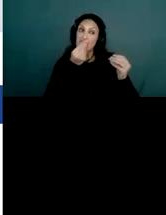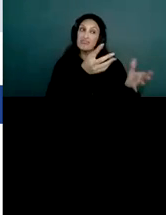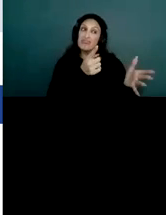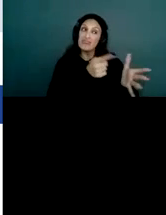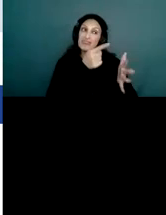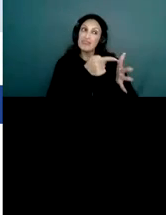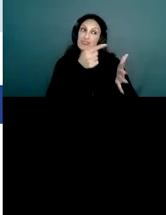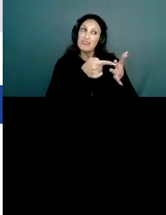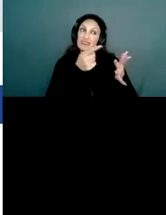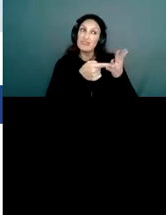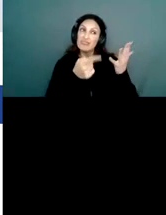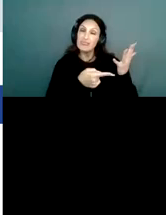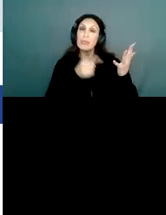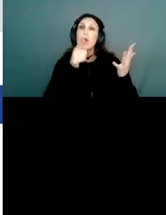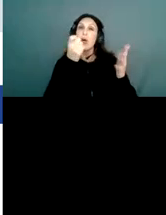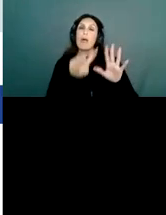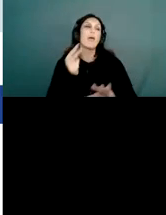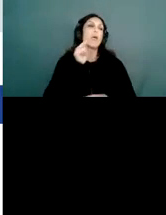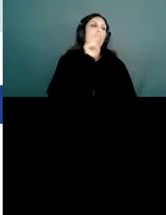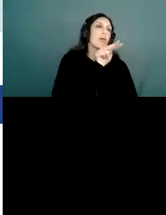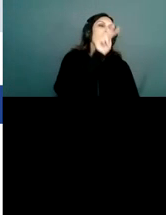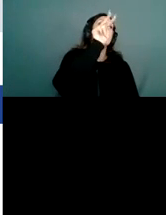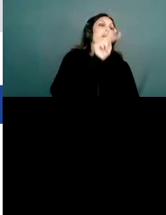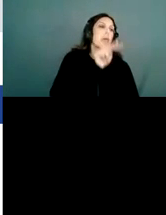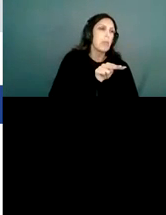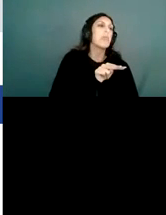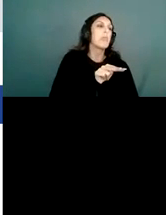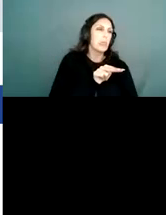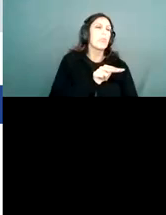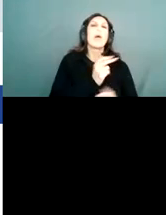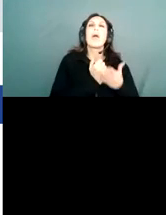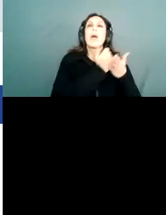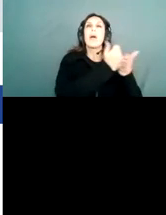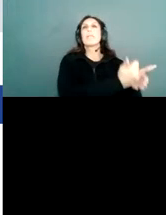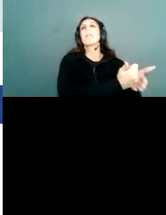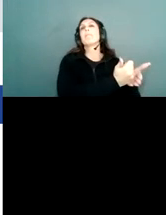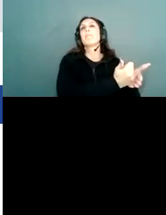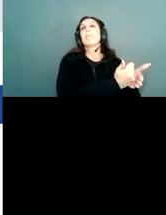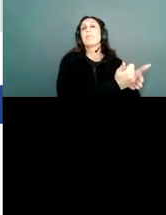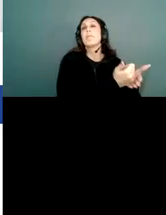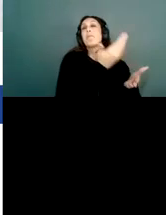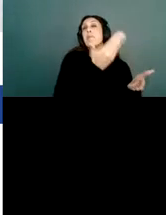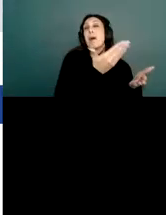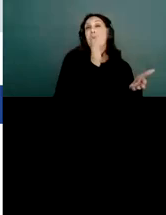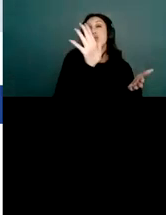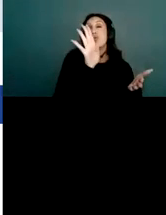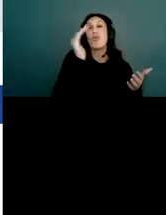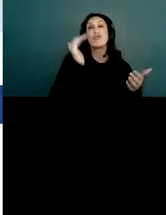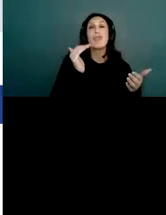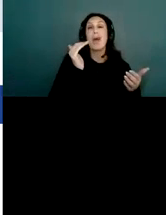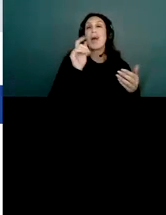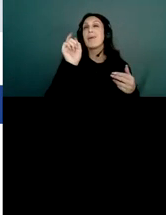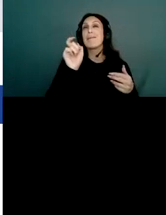practice in, you can help students practice and dig deeper. So if your students need extra practice in